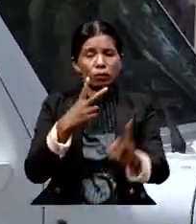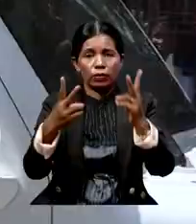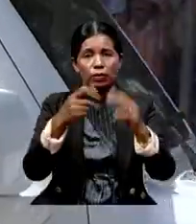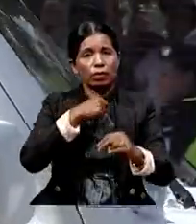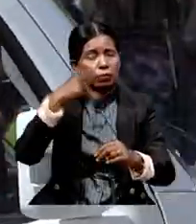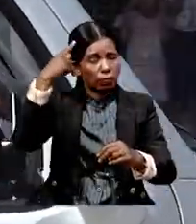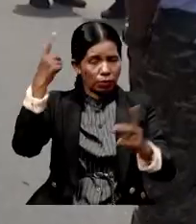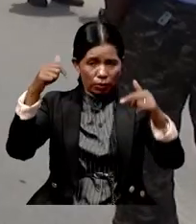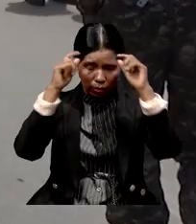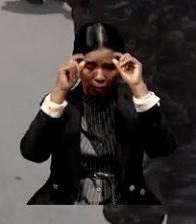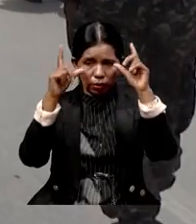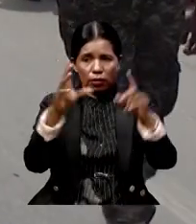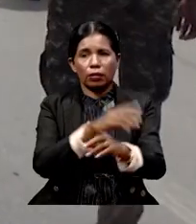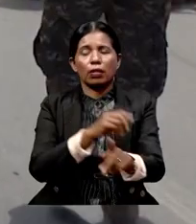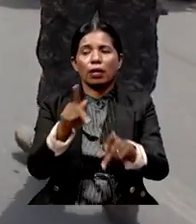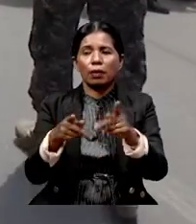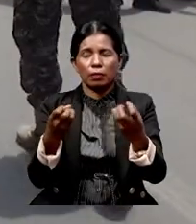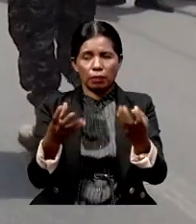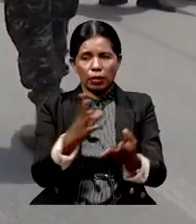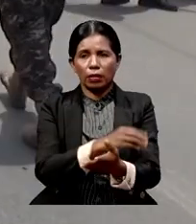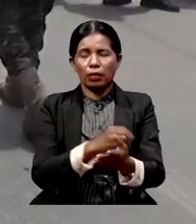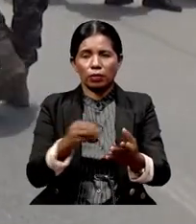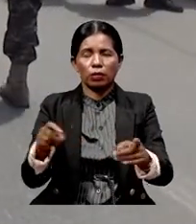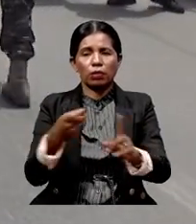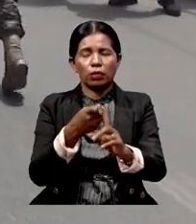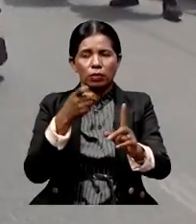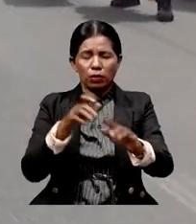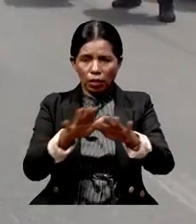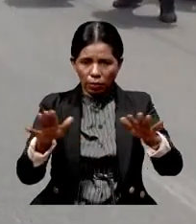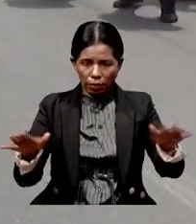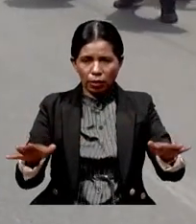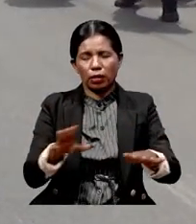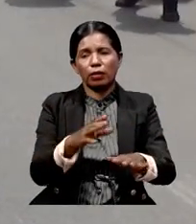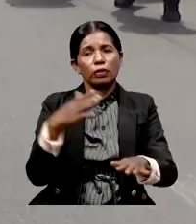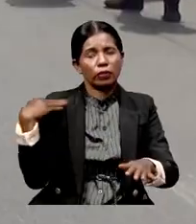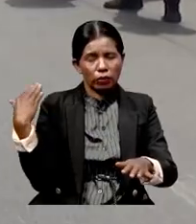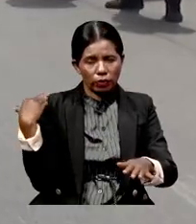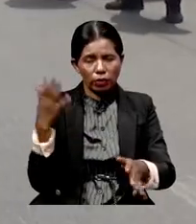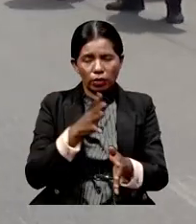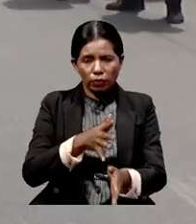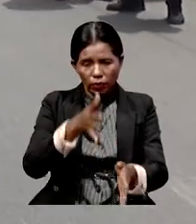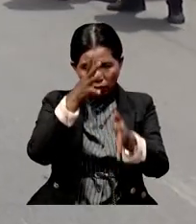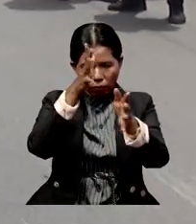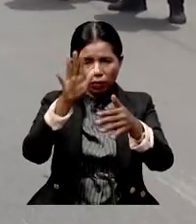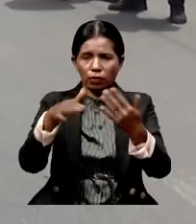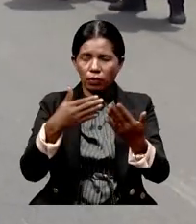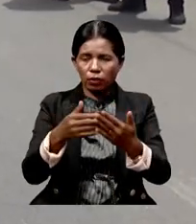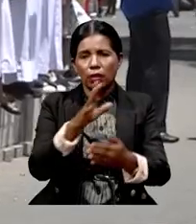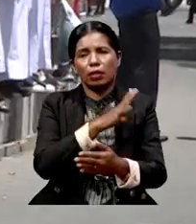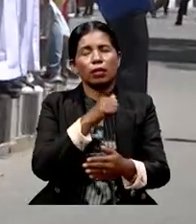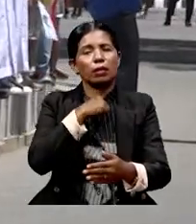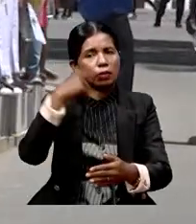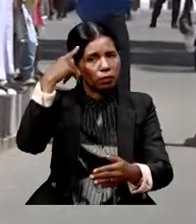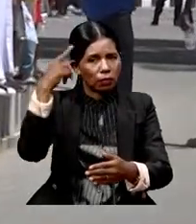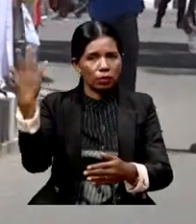e a Timor-Leste, peregrino rihum barihum composto husi labariki, zoven ferik no katuas, maghein Papa e